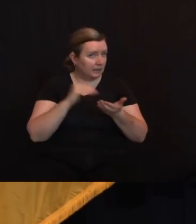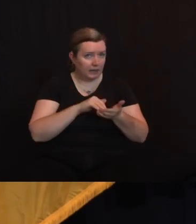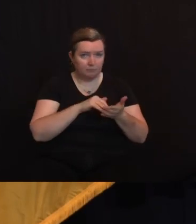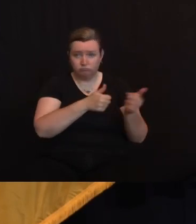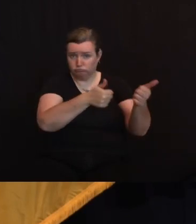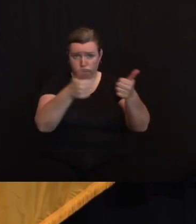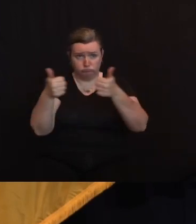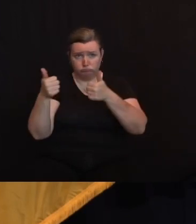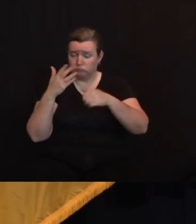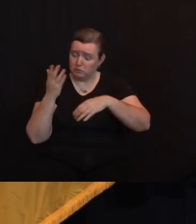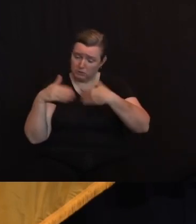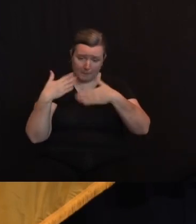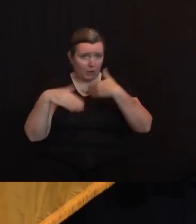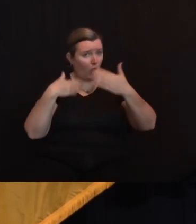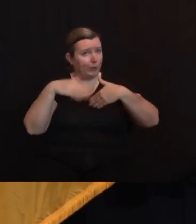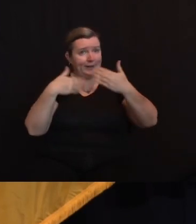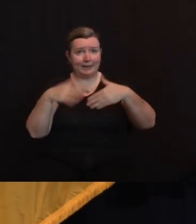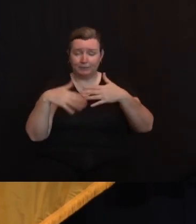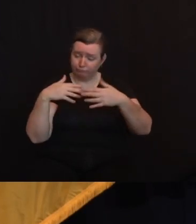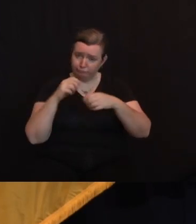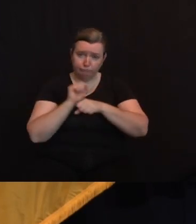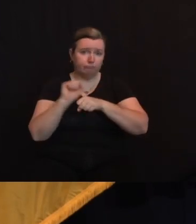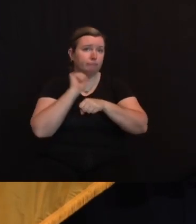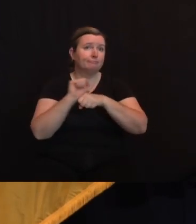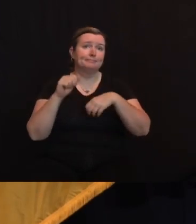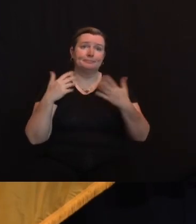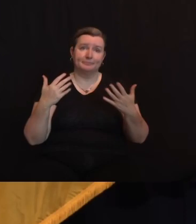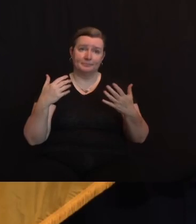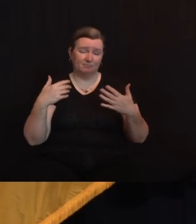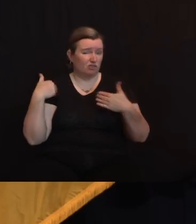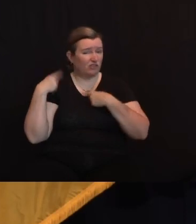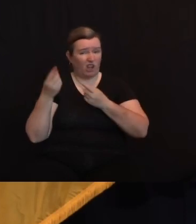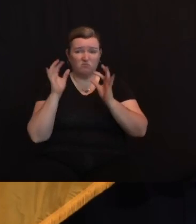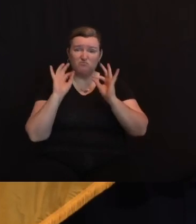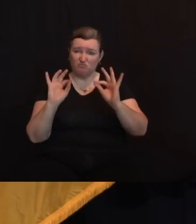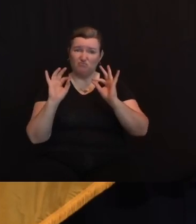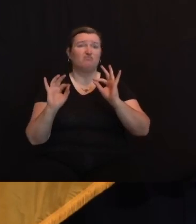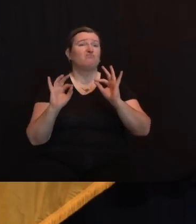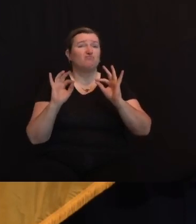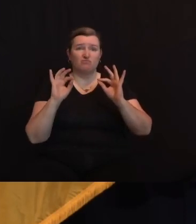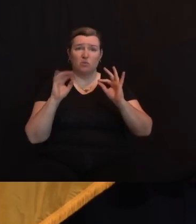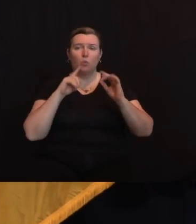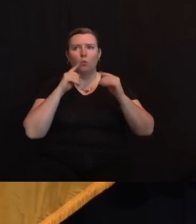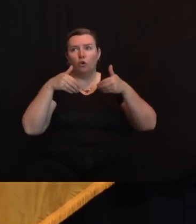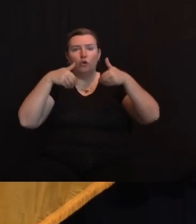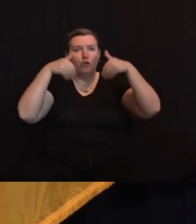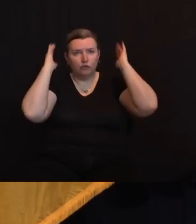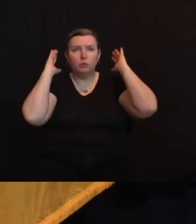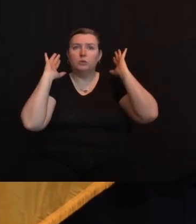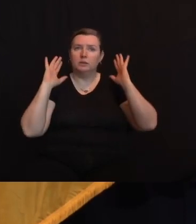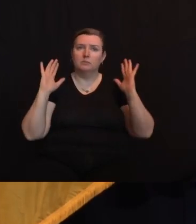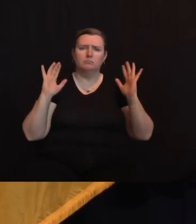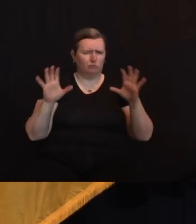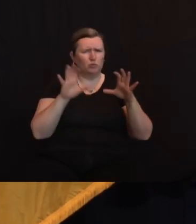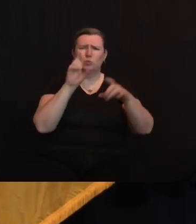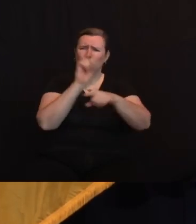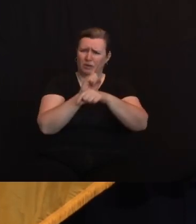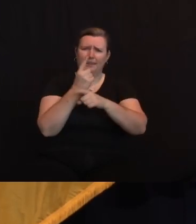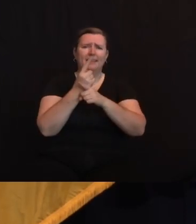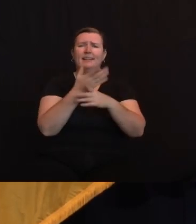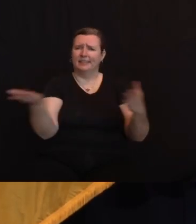Keep doing the extraordinary job you've been doing. Overwhelmingly, folks by the millions have done the right thing.